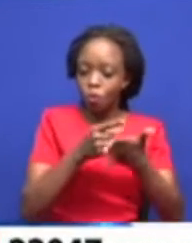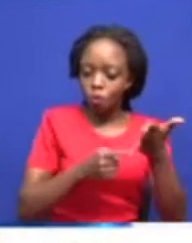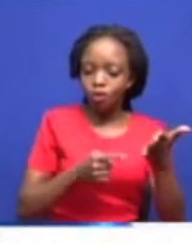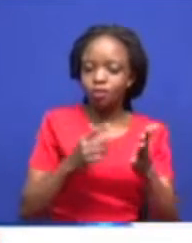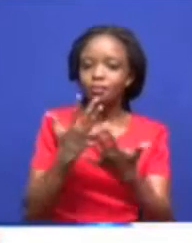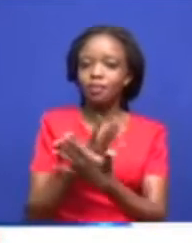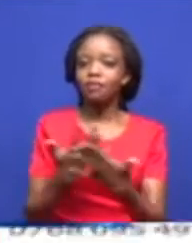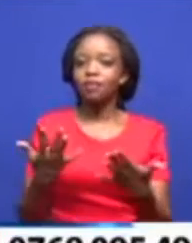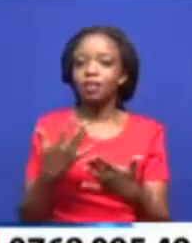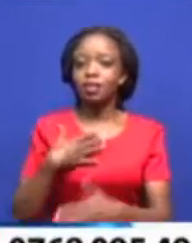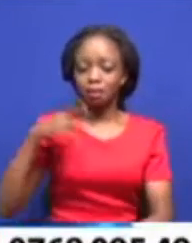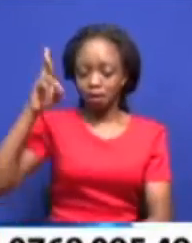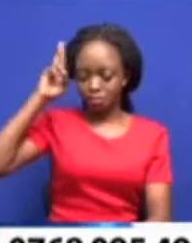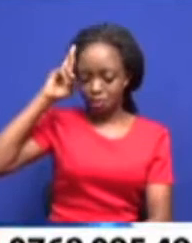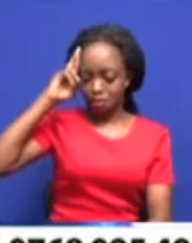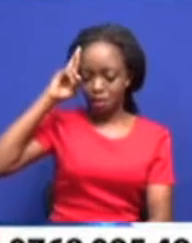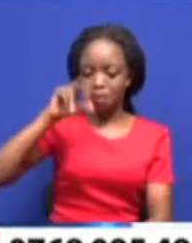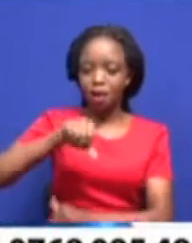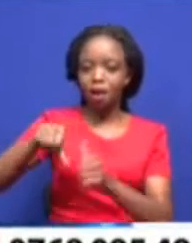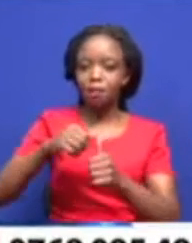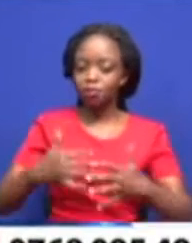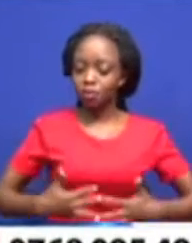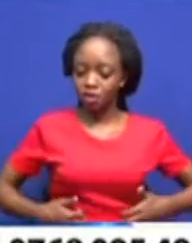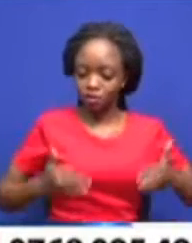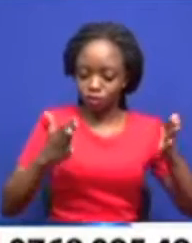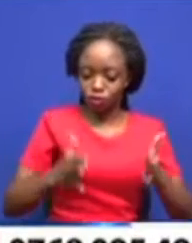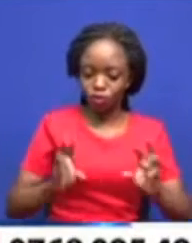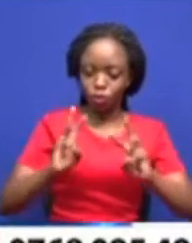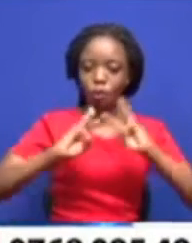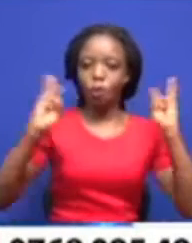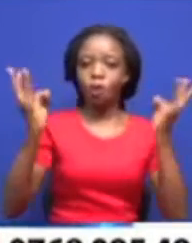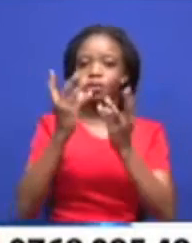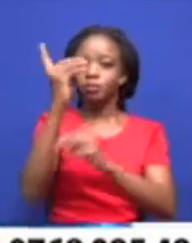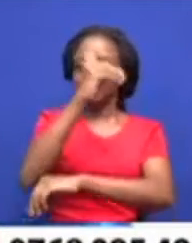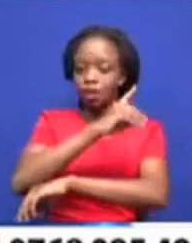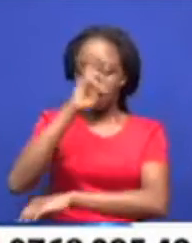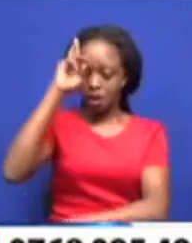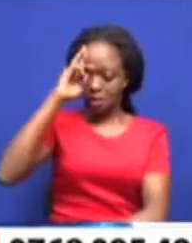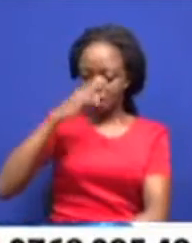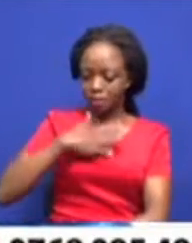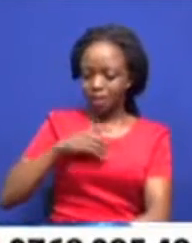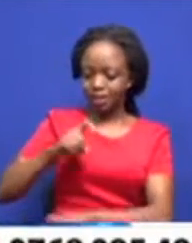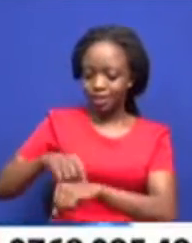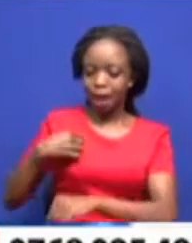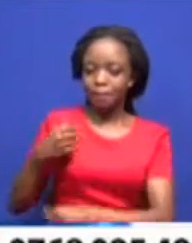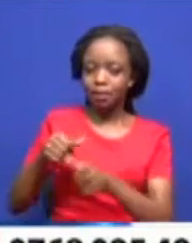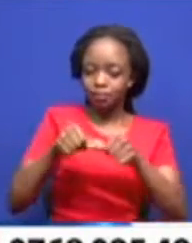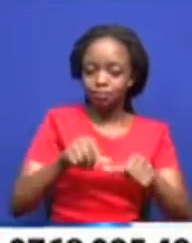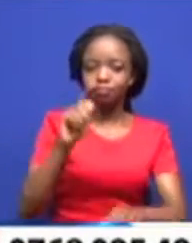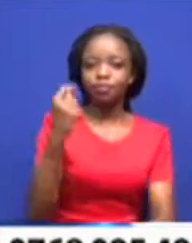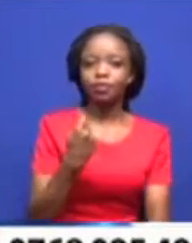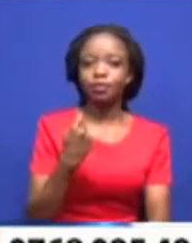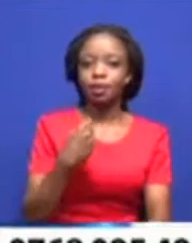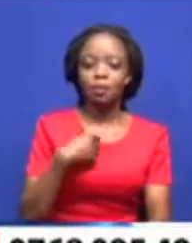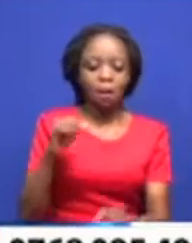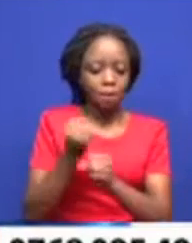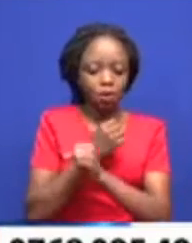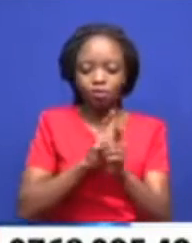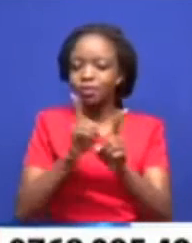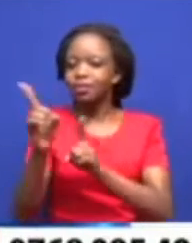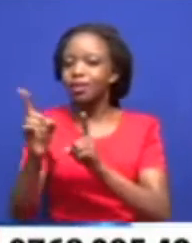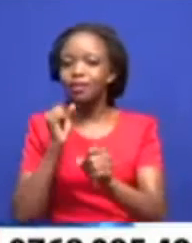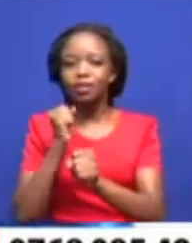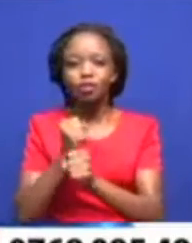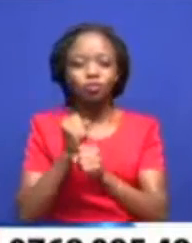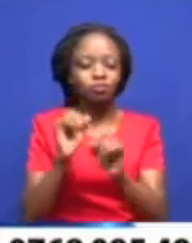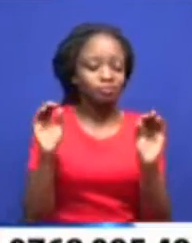everything I remember about refugees of today, the World Refugee Day. It reminds me when I was in Kenya, because I could not move. I could not do